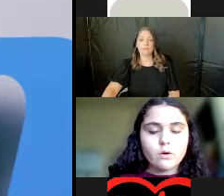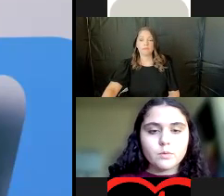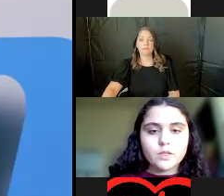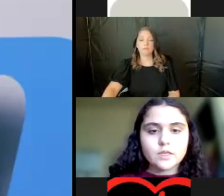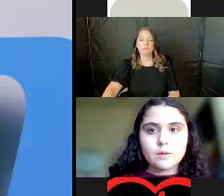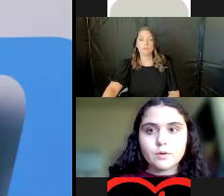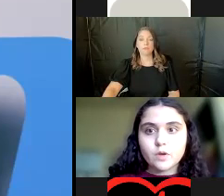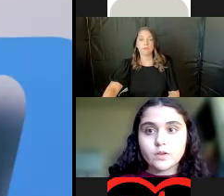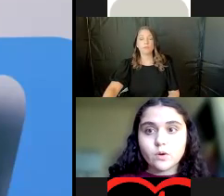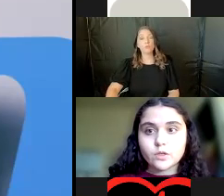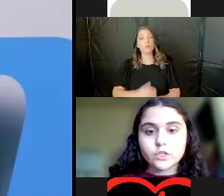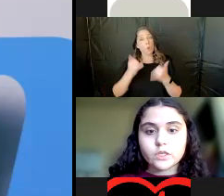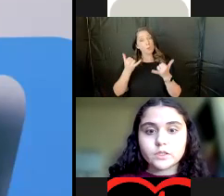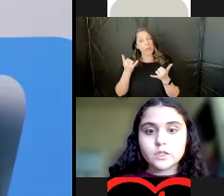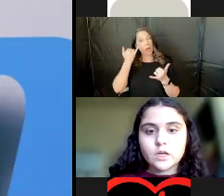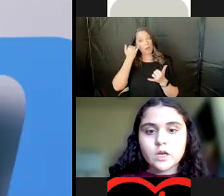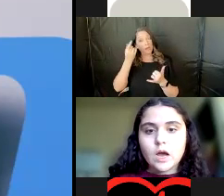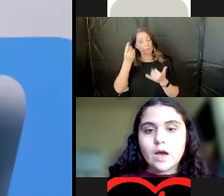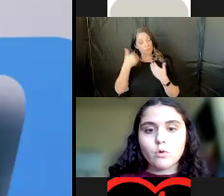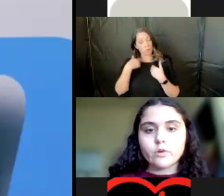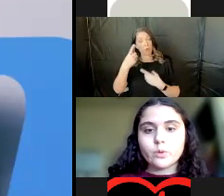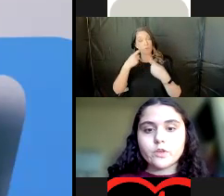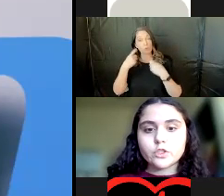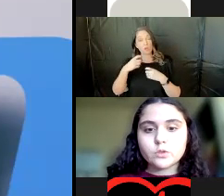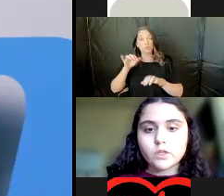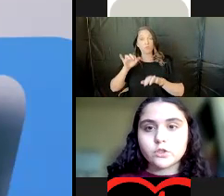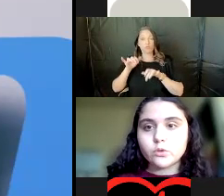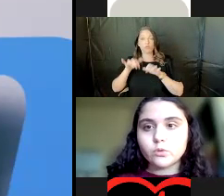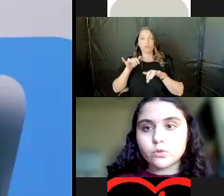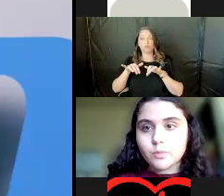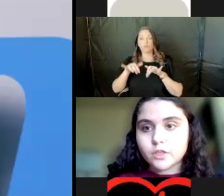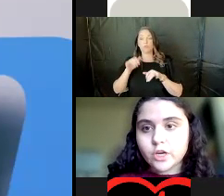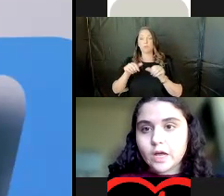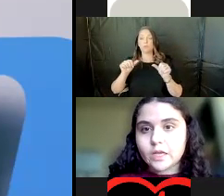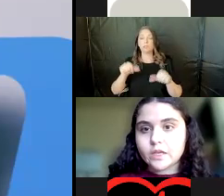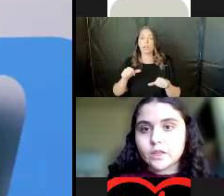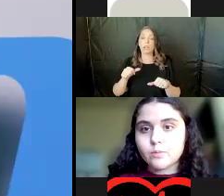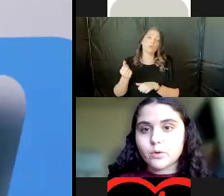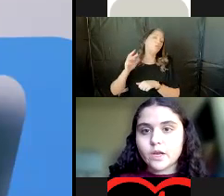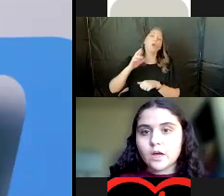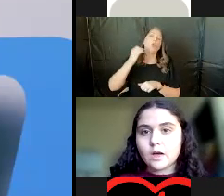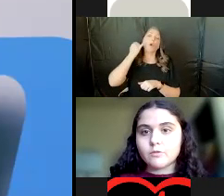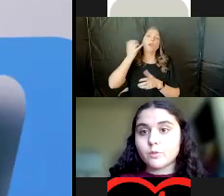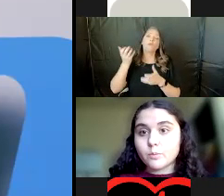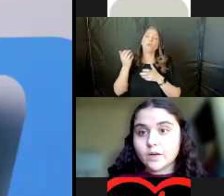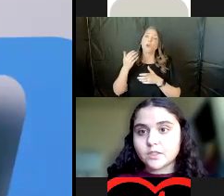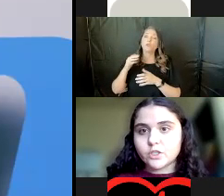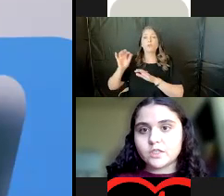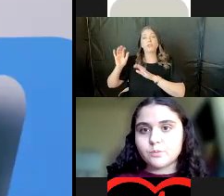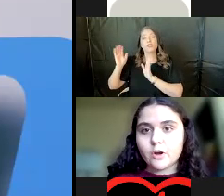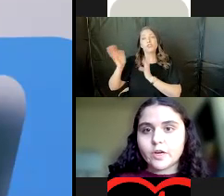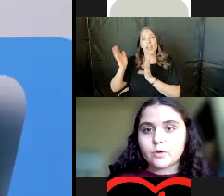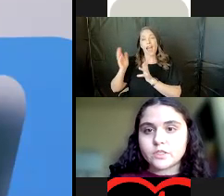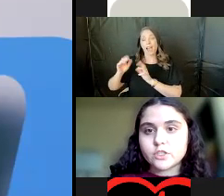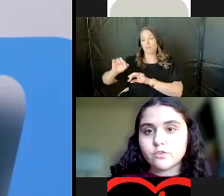So now would be the time if you have any questions, or if you even just wanted to drop in the chat and thank Maria for preparing such